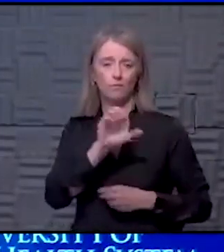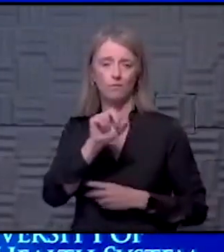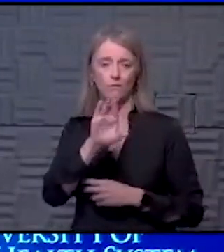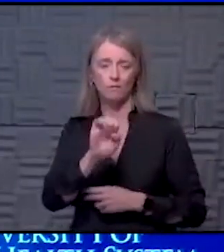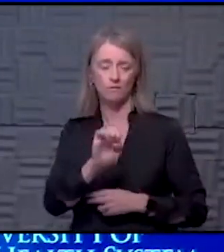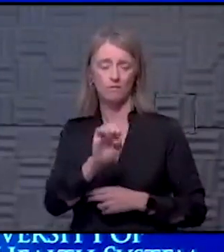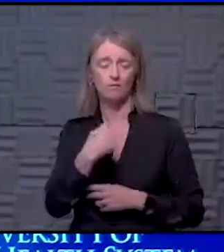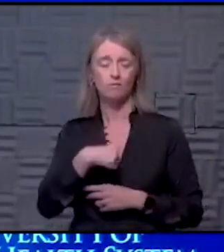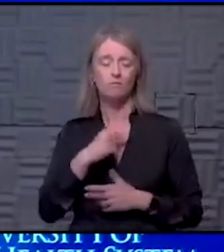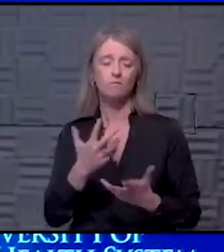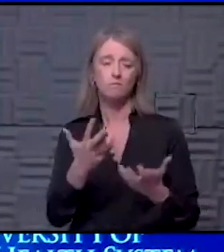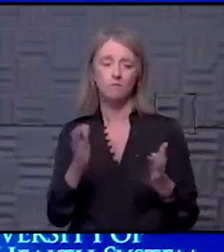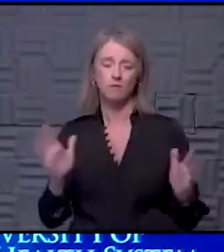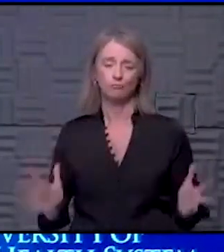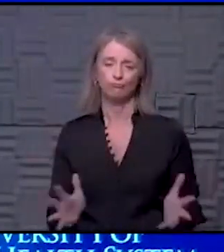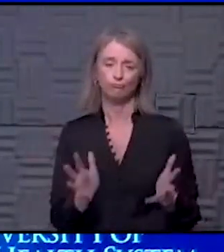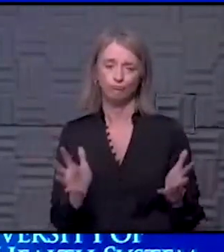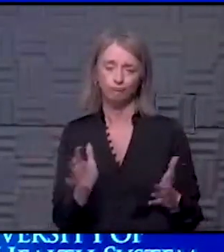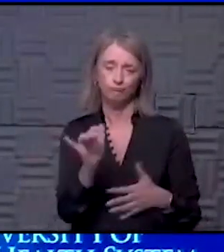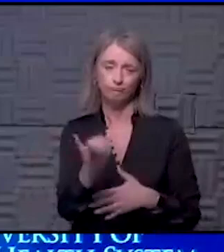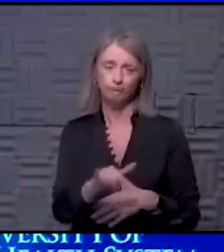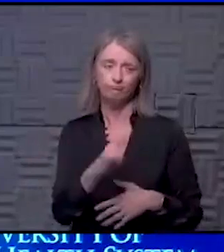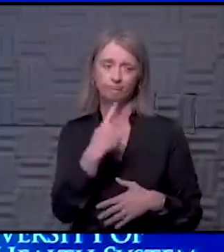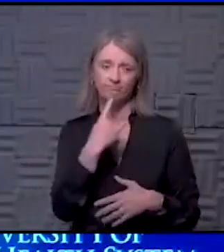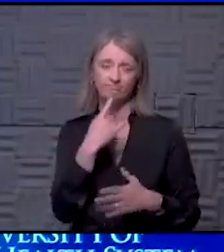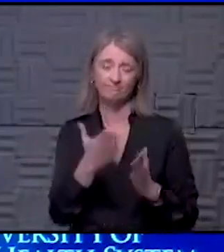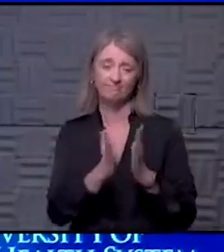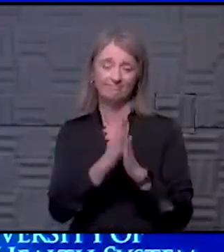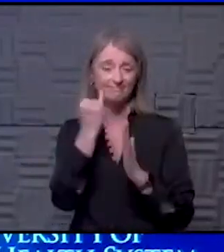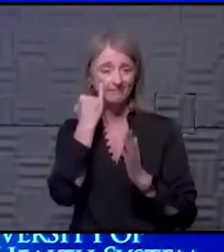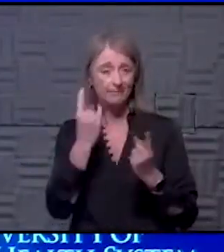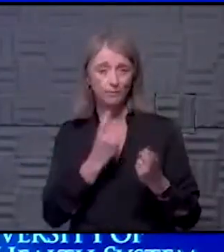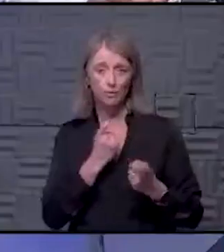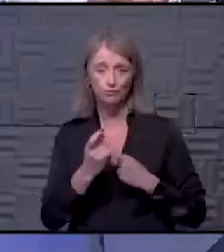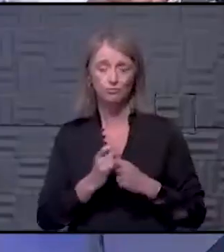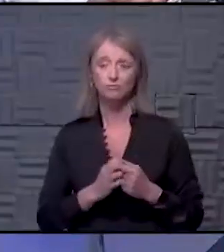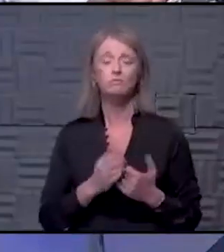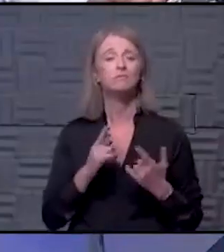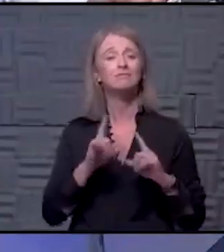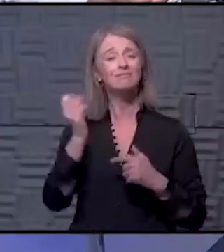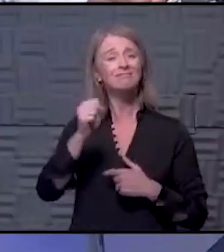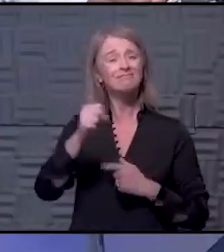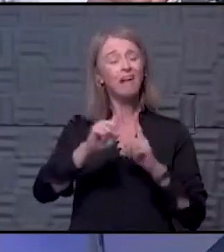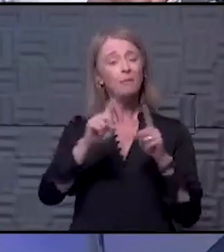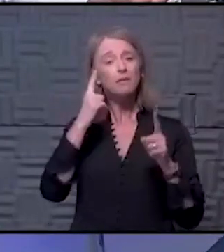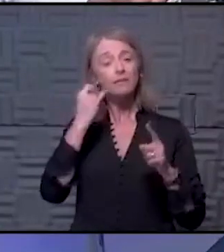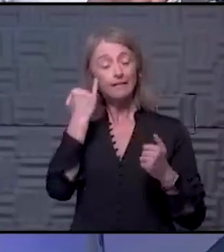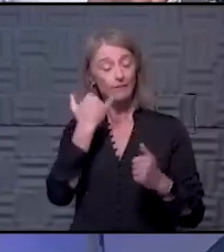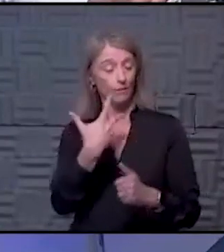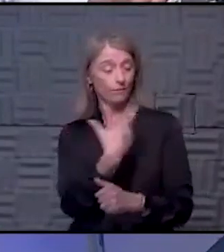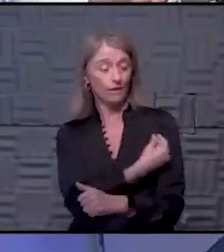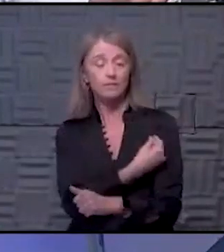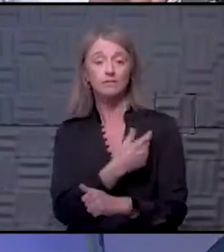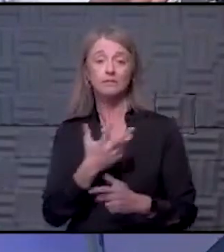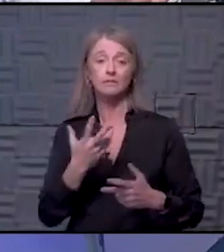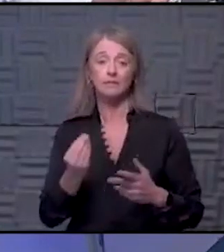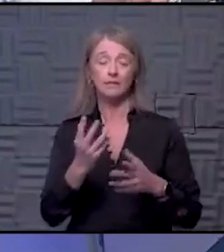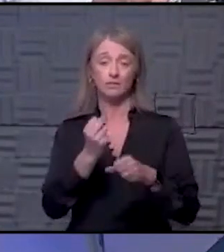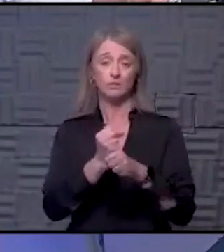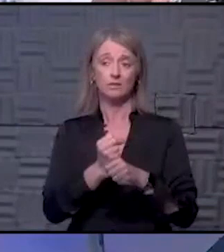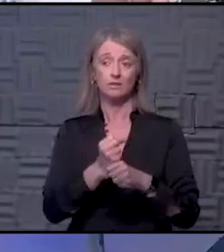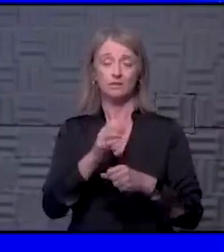that we always want and encourage. So I would say ask if you have any question or concern. Yeah, because right now, even if you've had the vaccine, if you